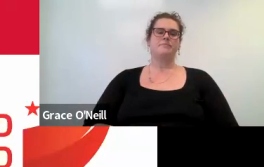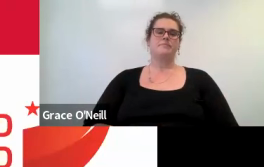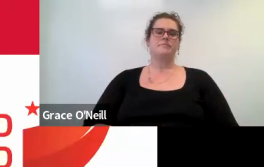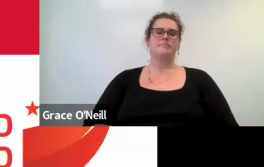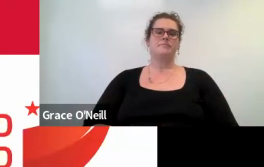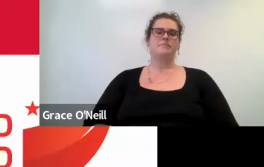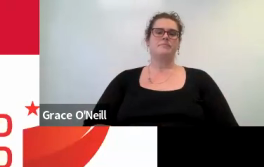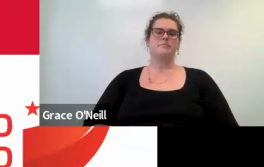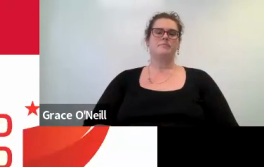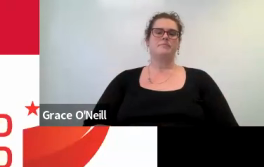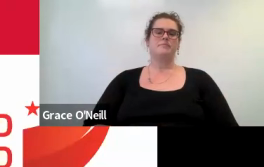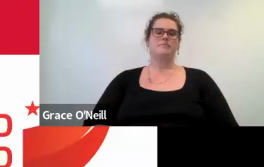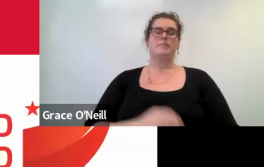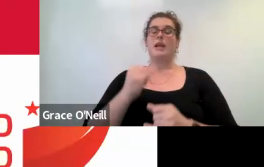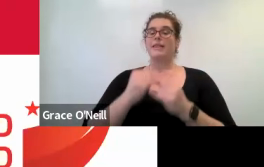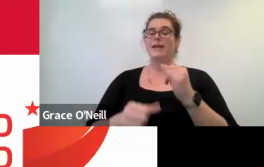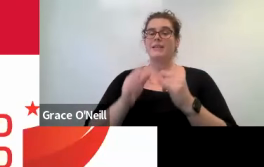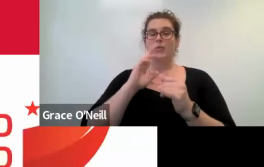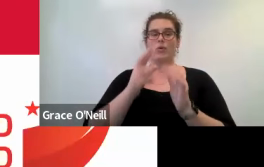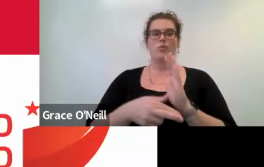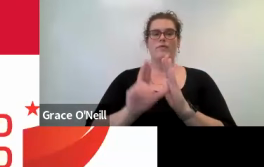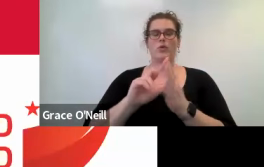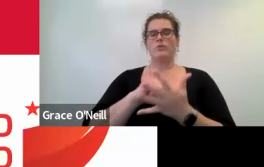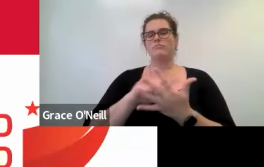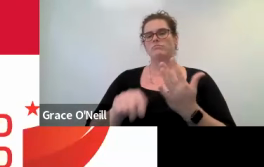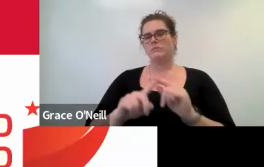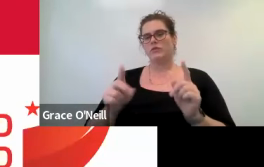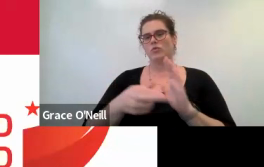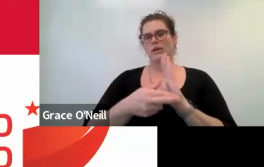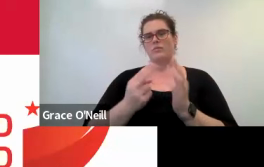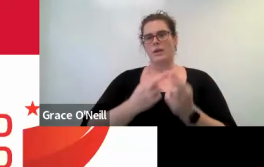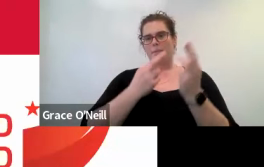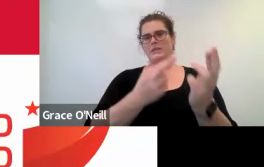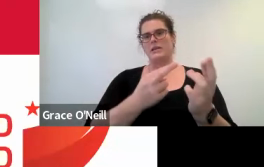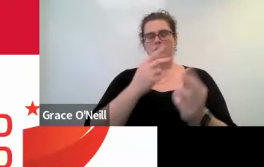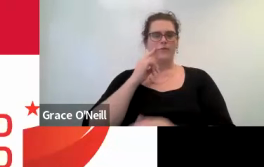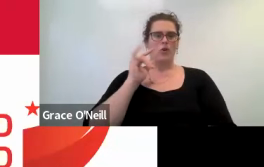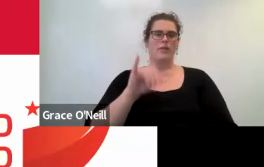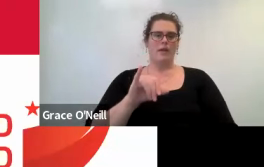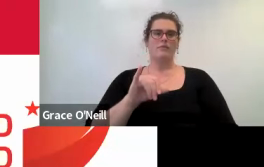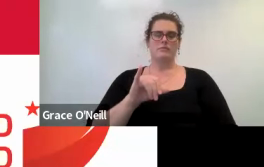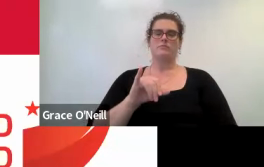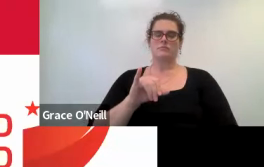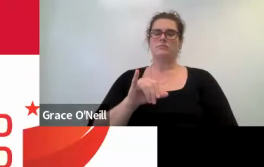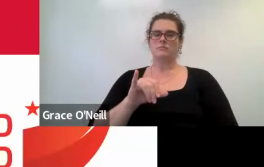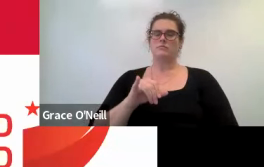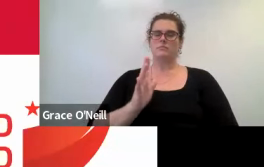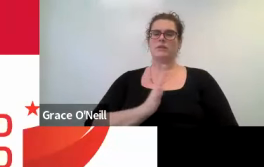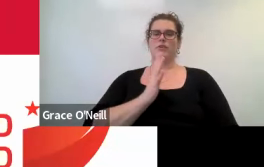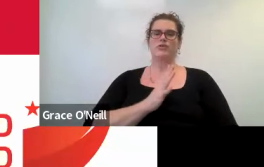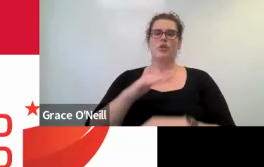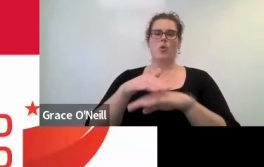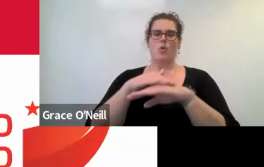the recommendations that I reviewed when we did the initial overview. And when the services needed to